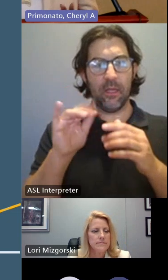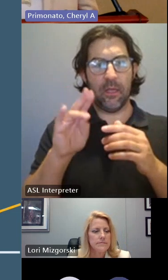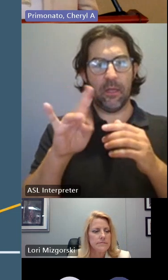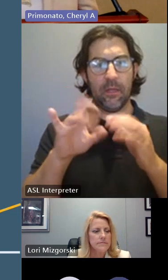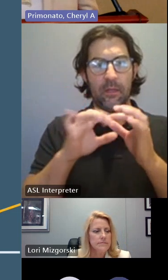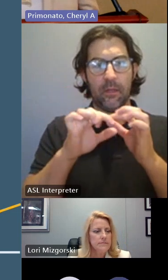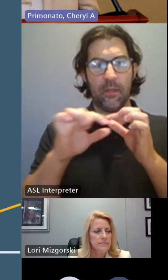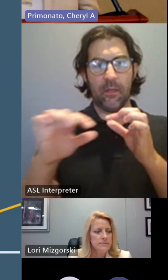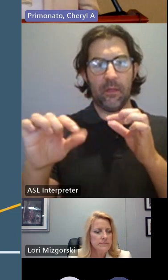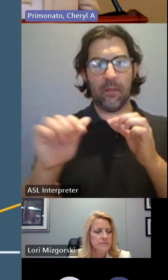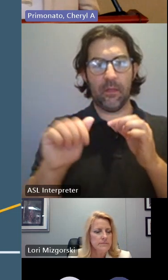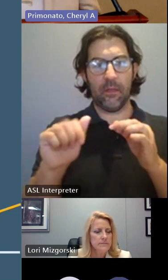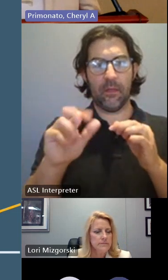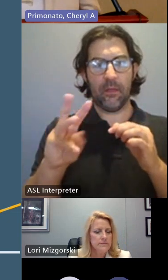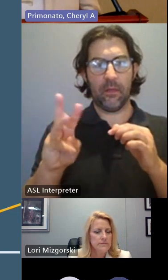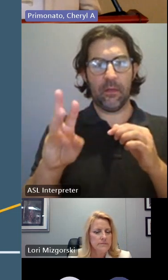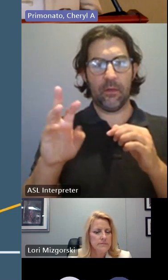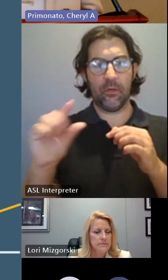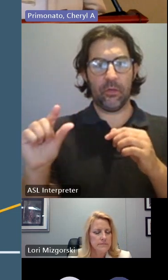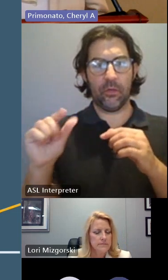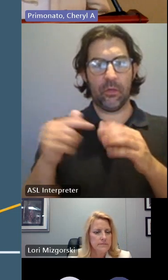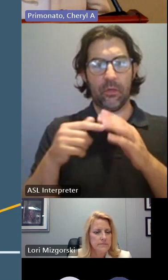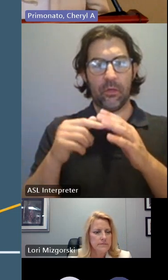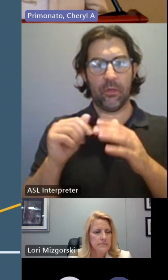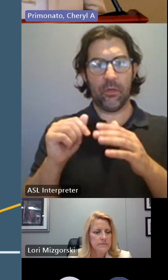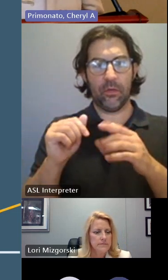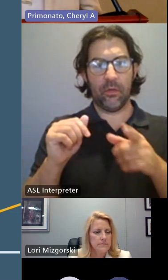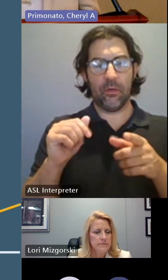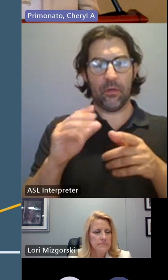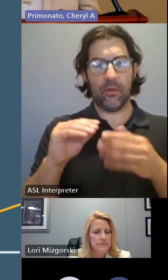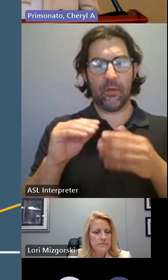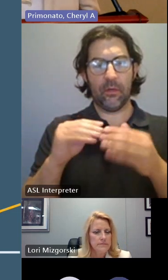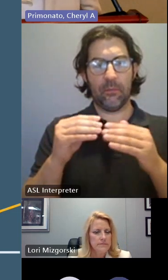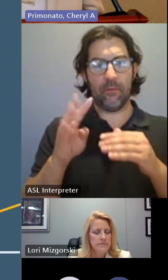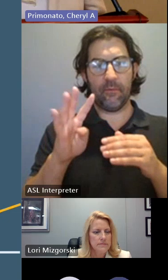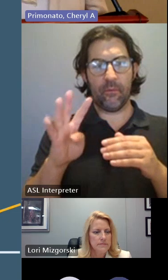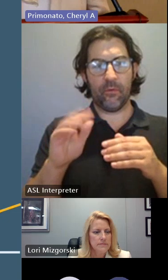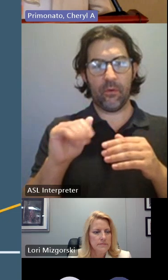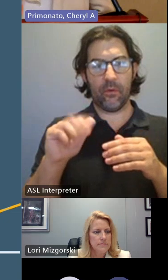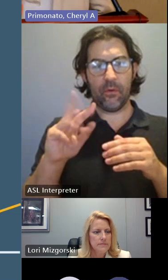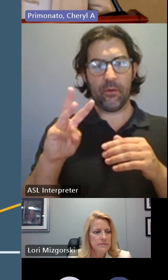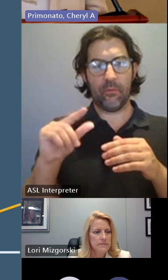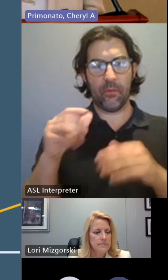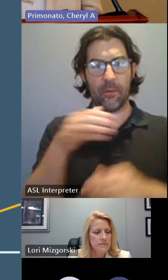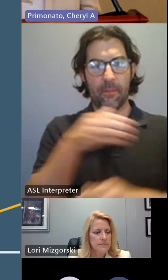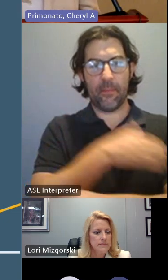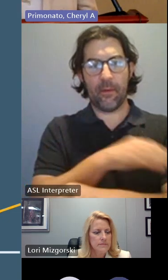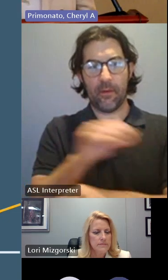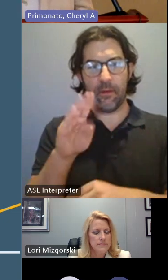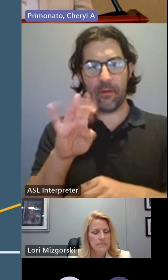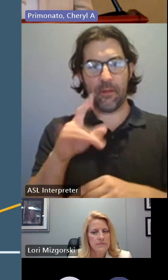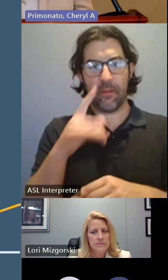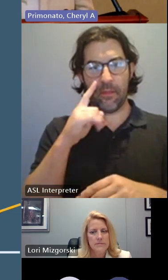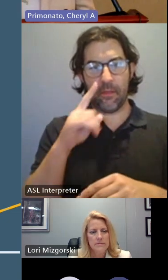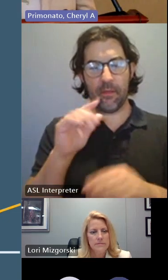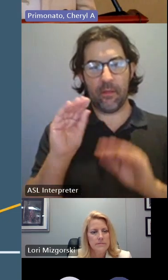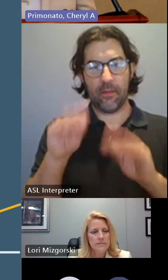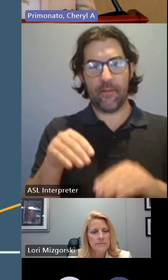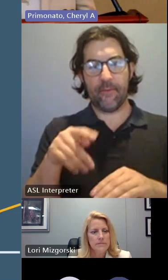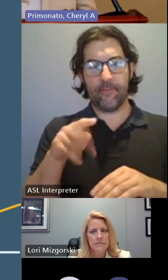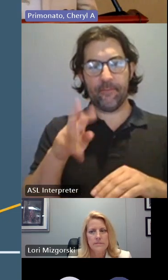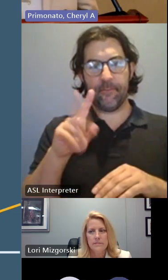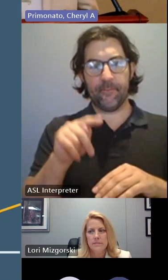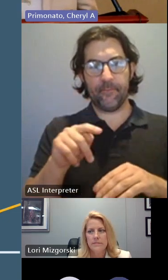AWG, which represents American Wire Gauge, and number 4 AWG power cable for aerial installation of PRT's